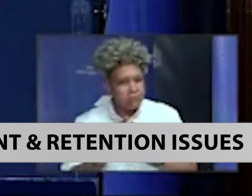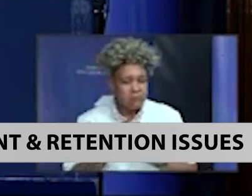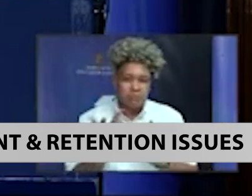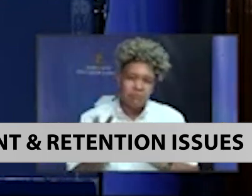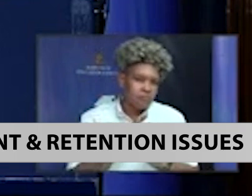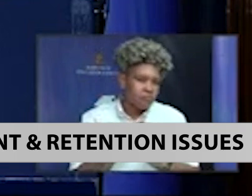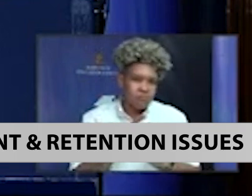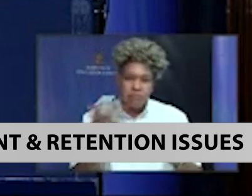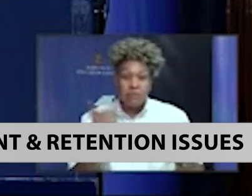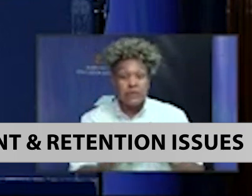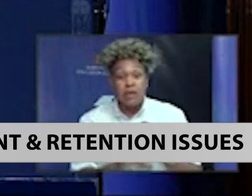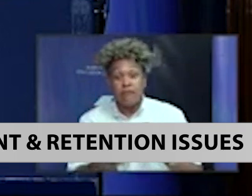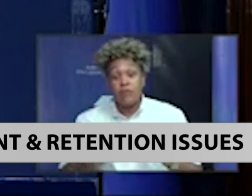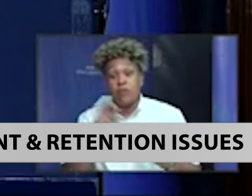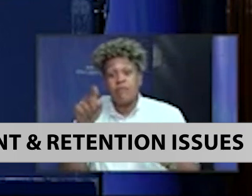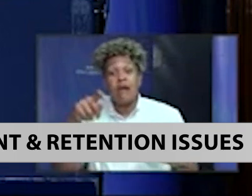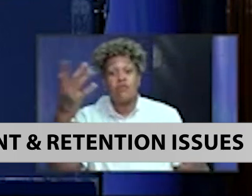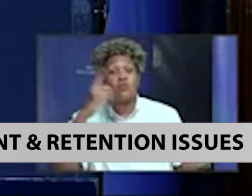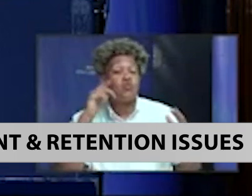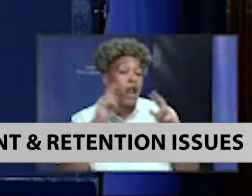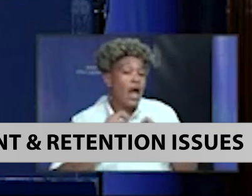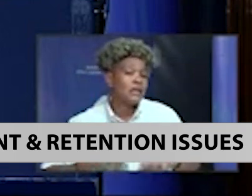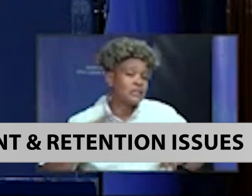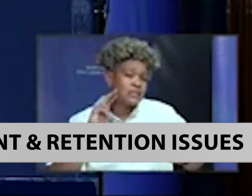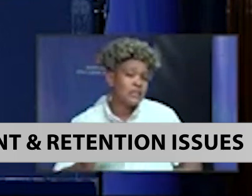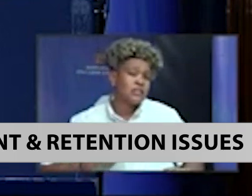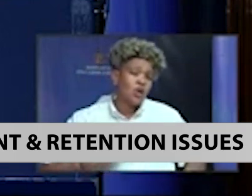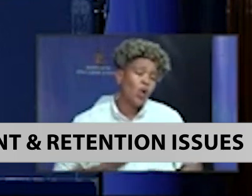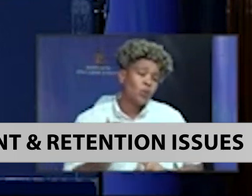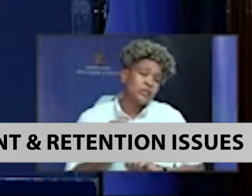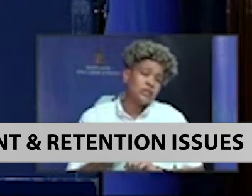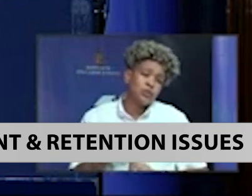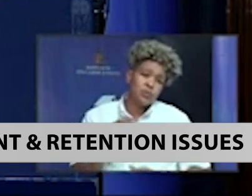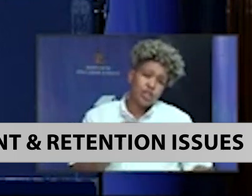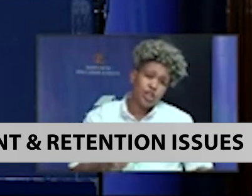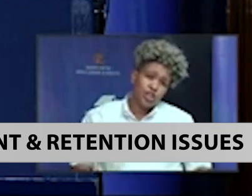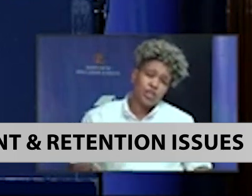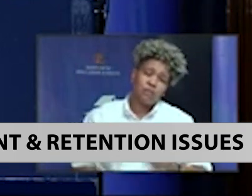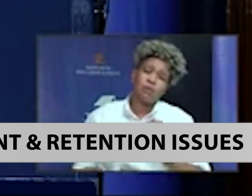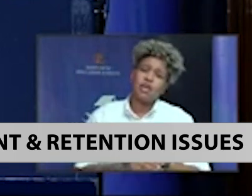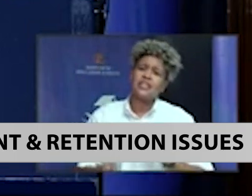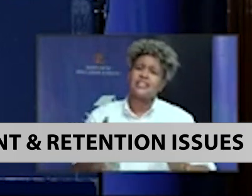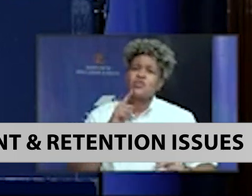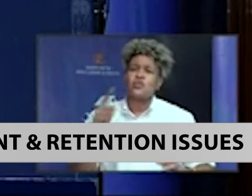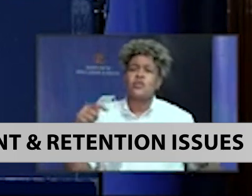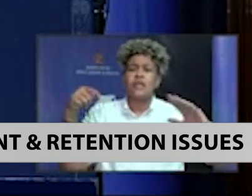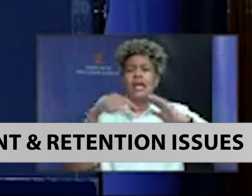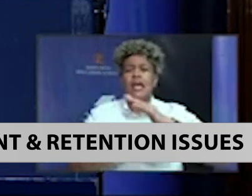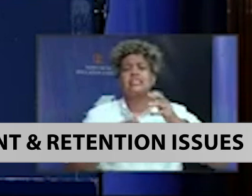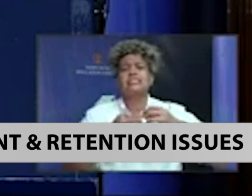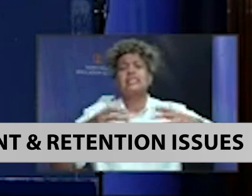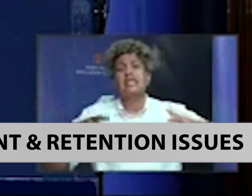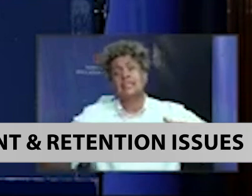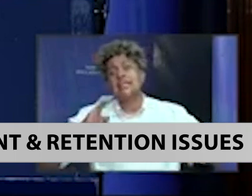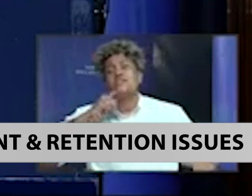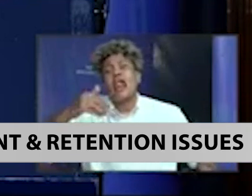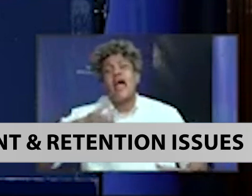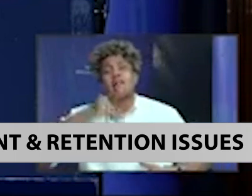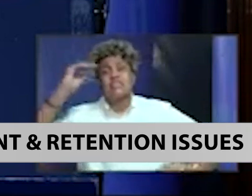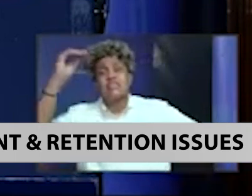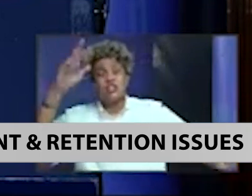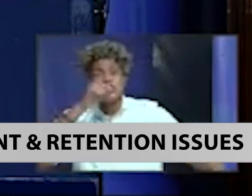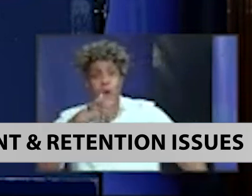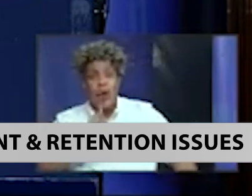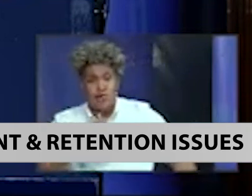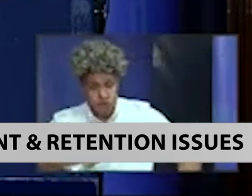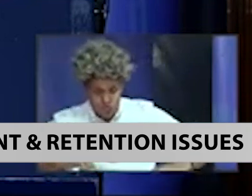So we have had to assess our situations, and to the extent that there are teachers who